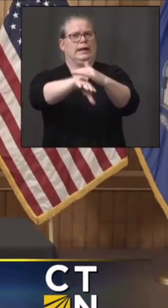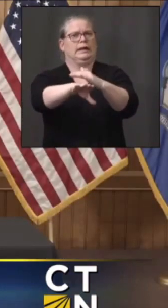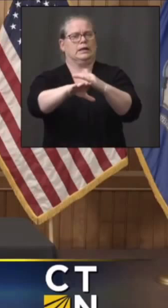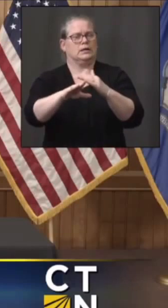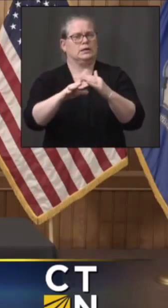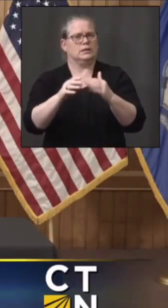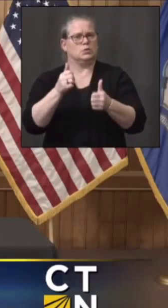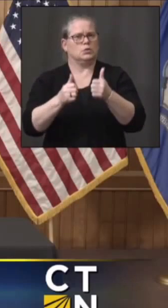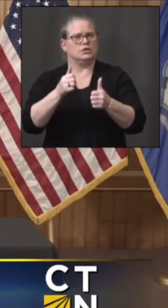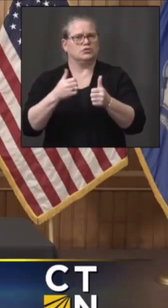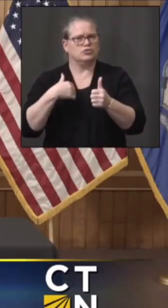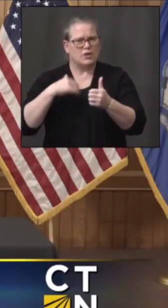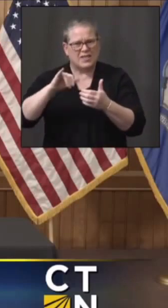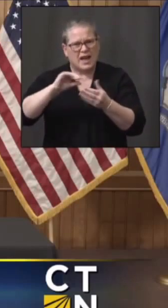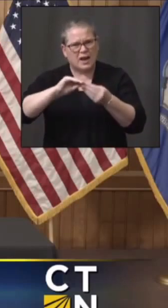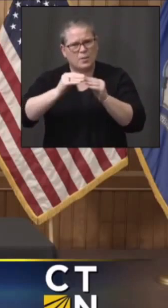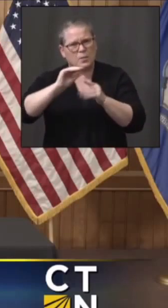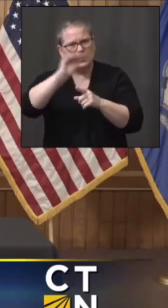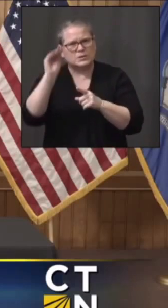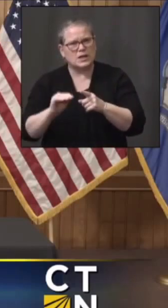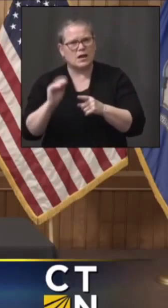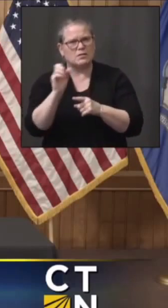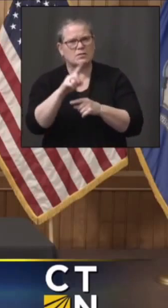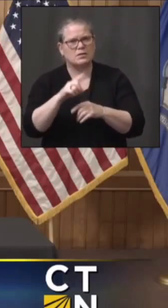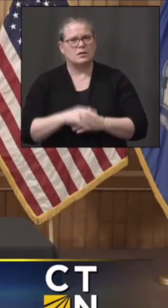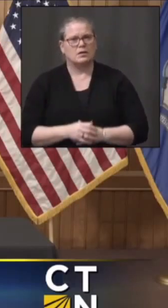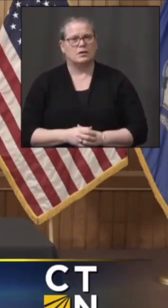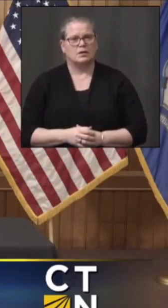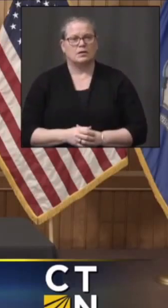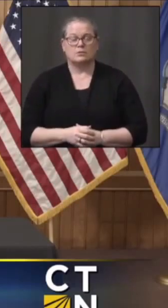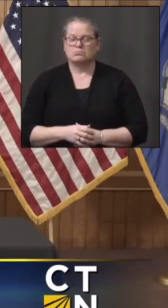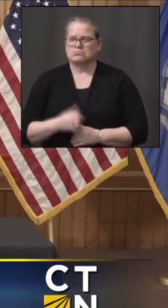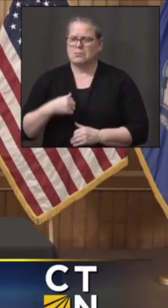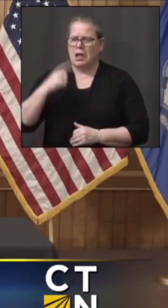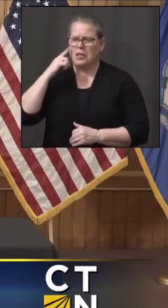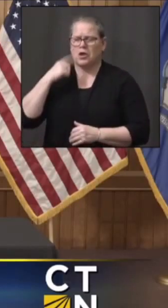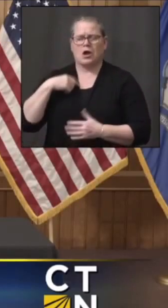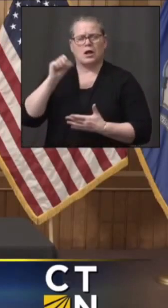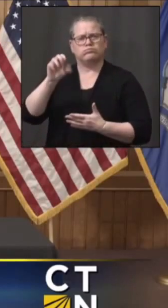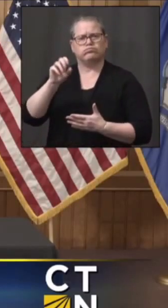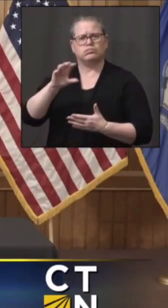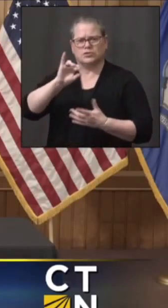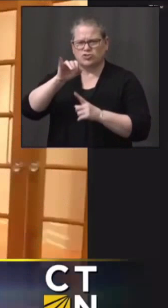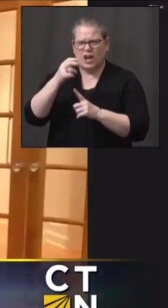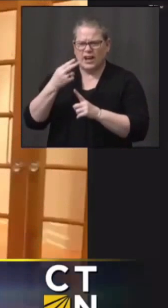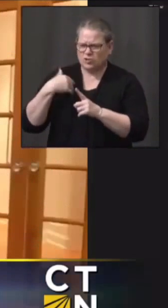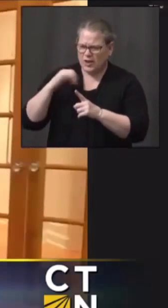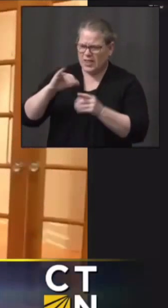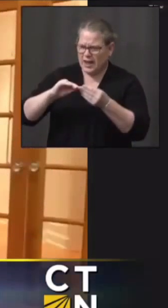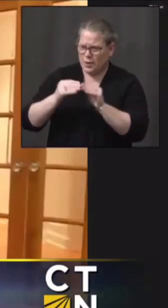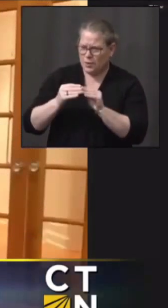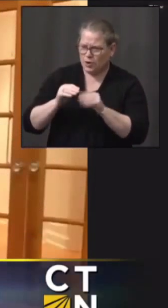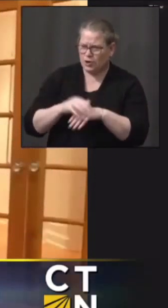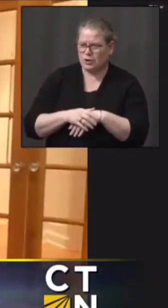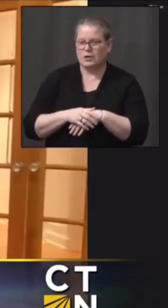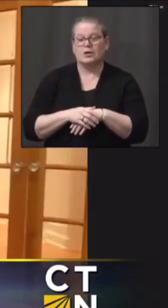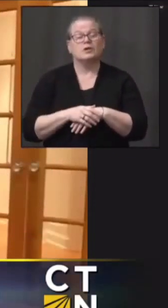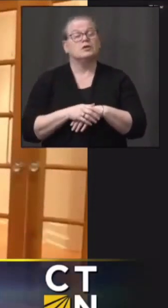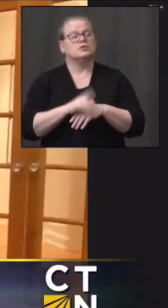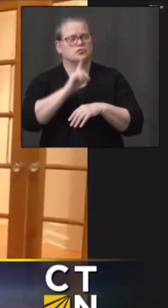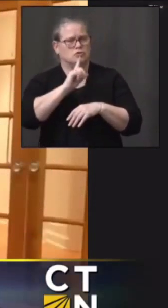let's see here. Do you have that right in front of you, Josh? Sure. So to your first question about the